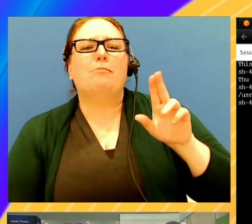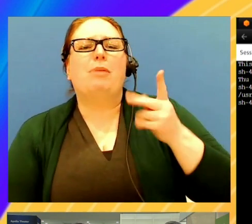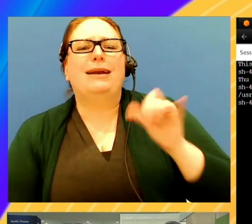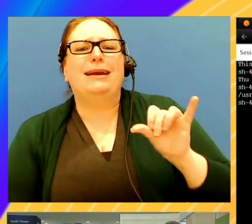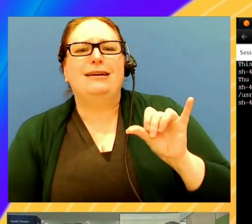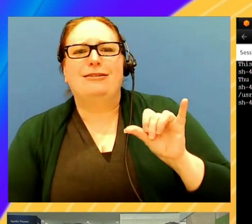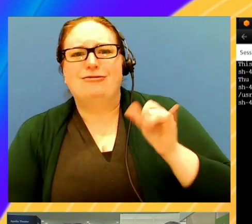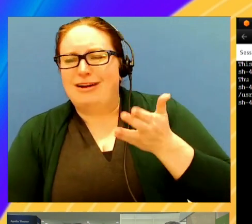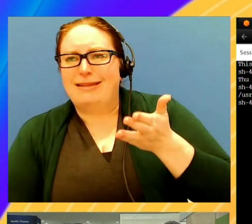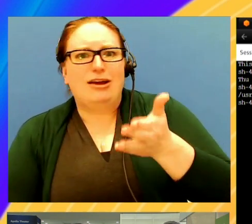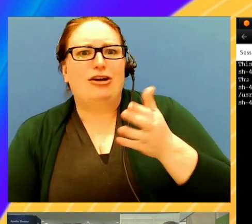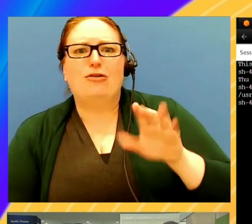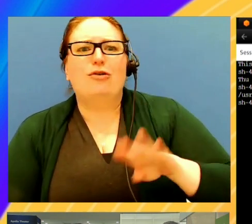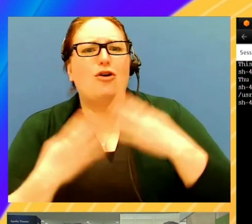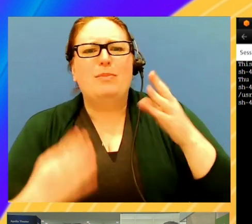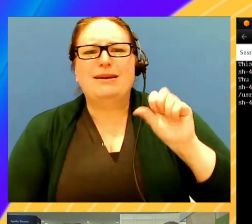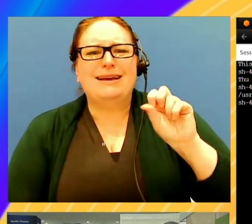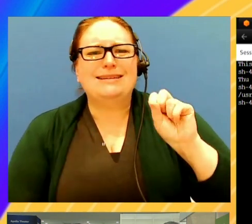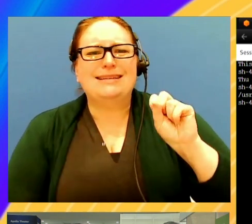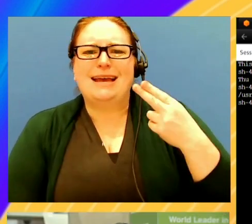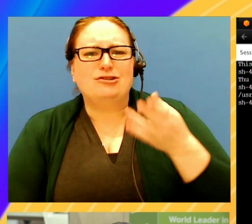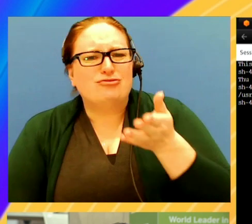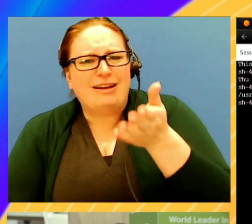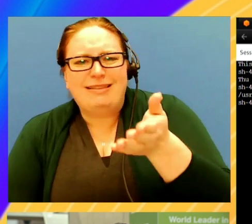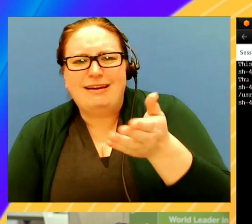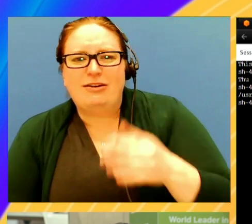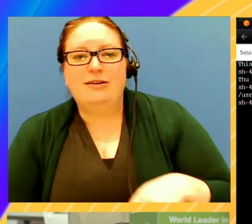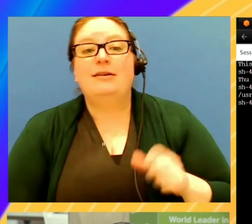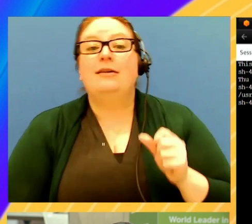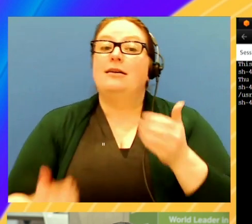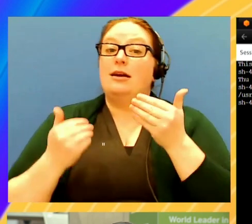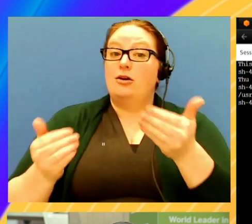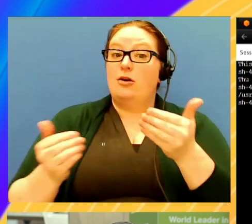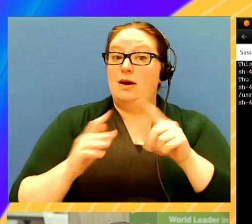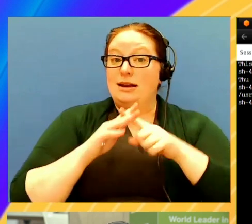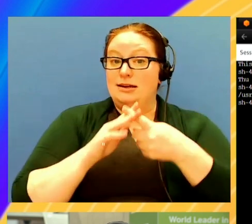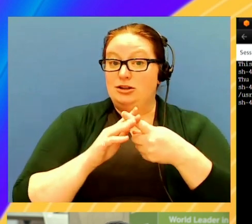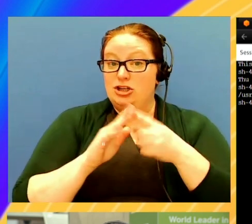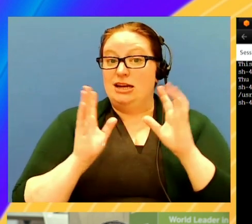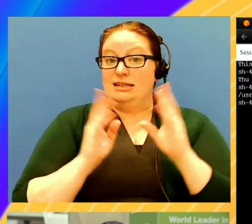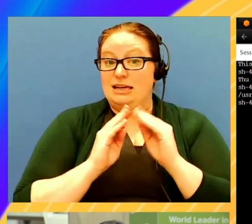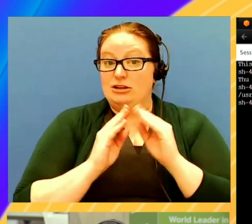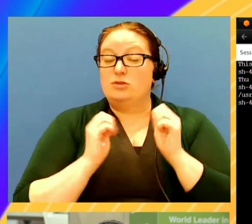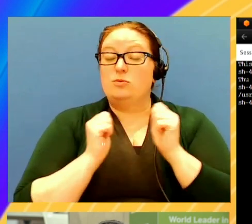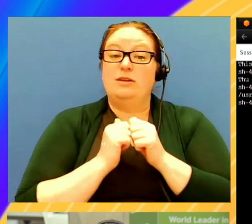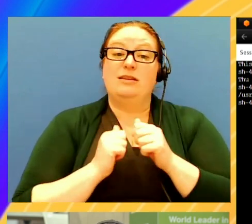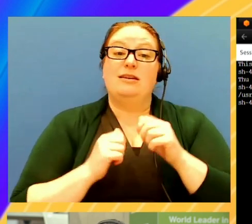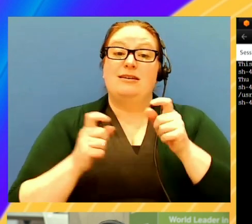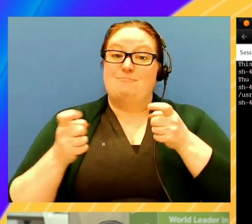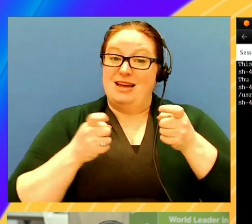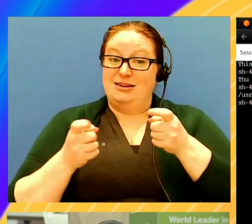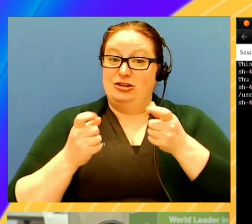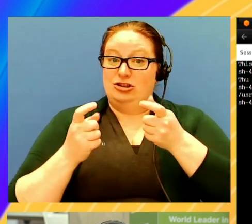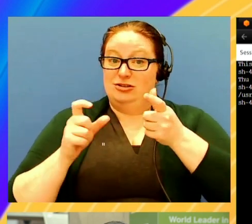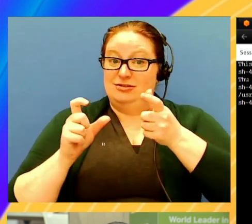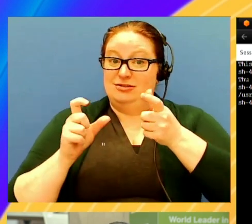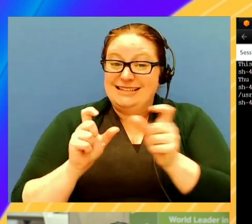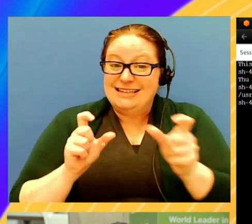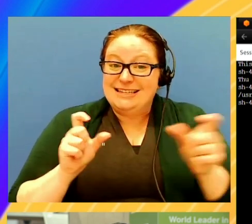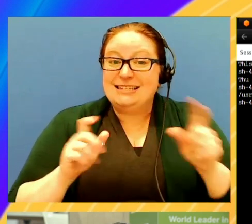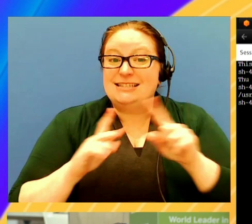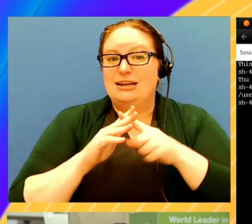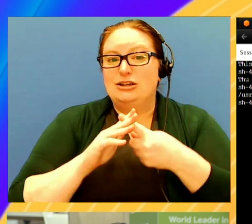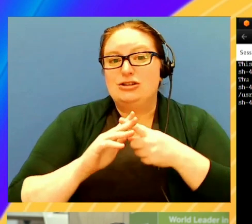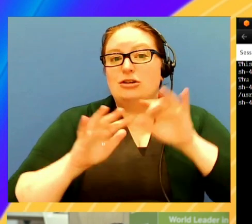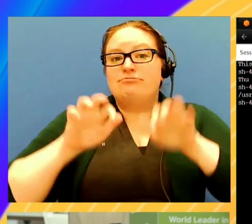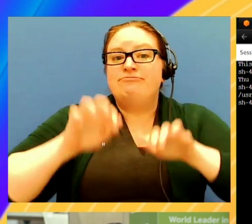SSH console right there. Yep, and we can go ahead initiate a session against this managed instances. I'm ready to go. I can start typing commands in